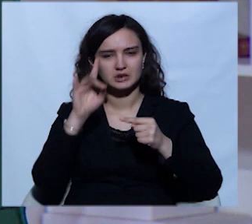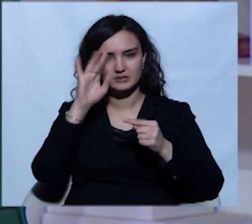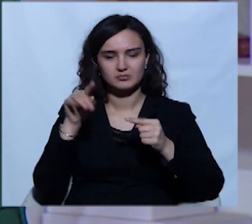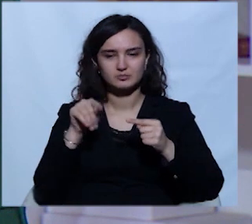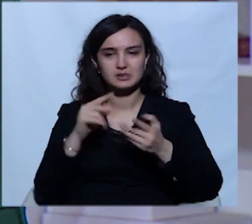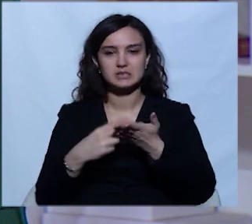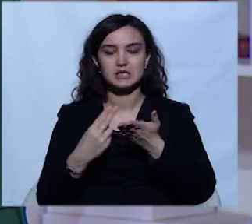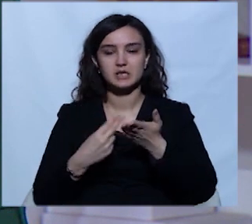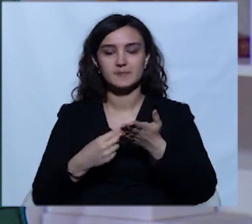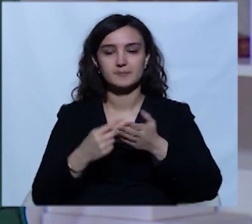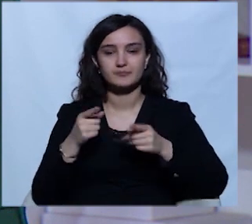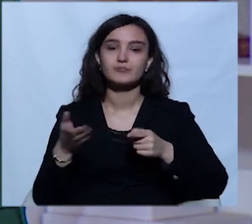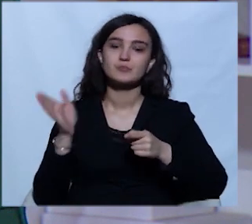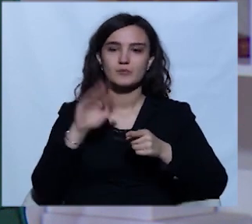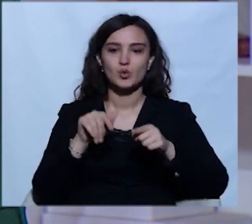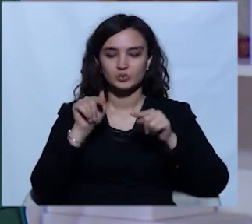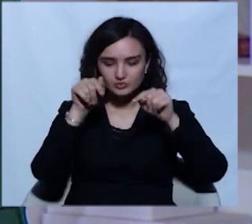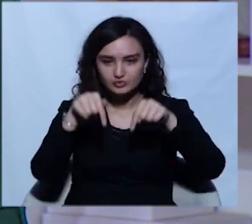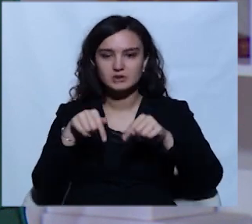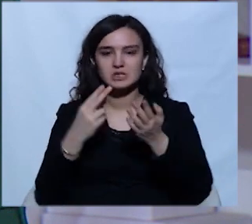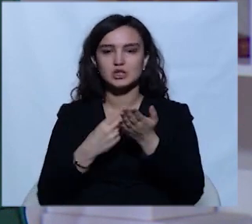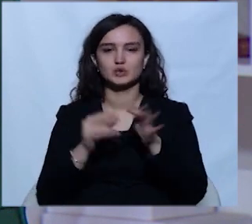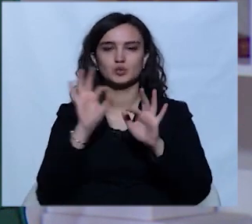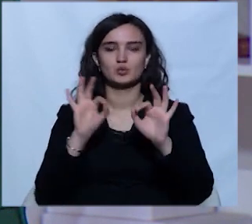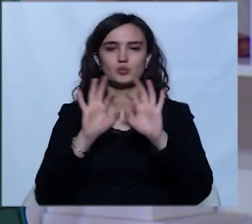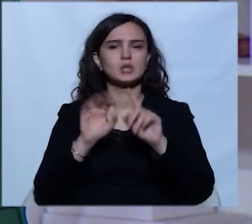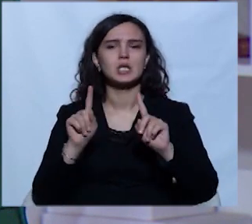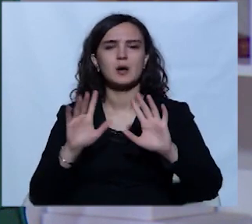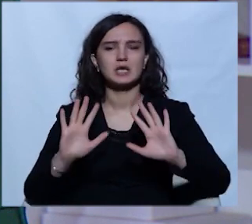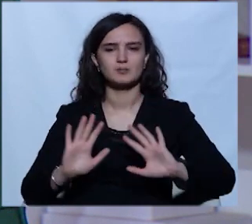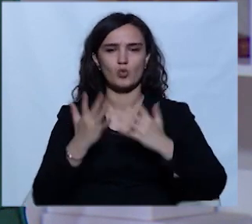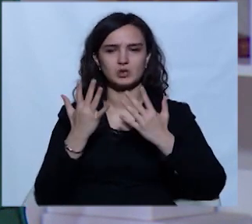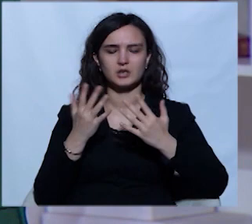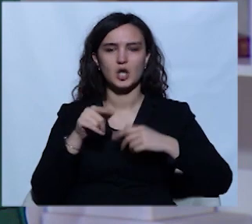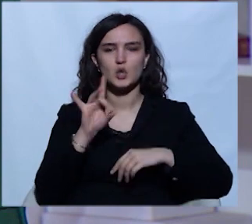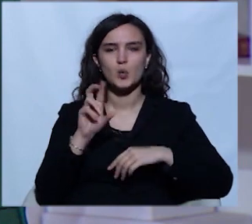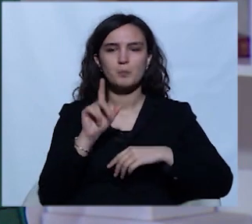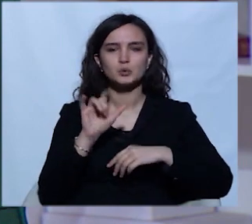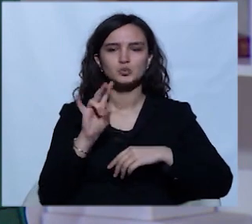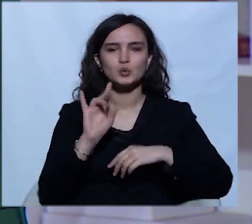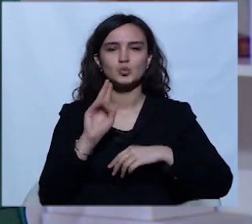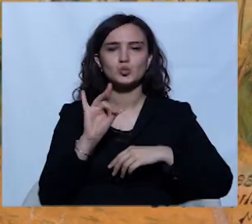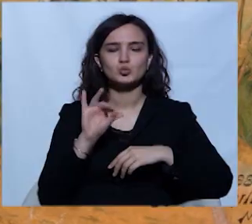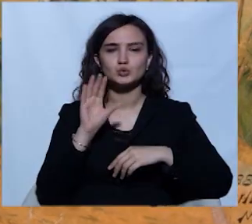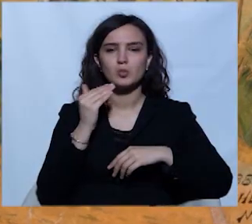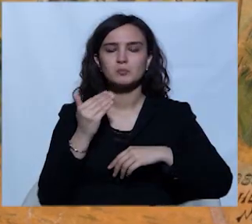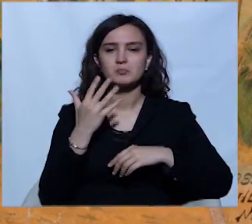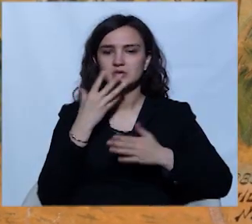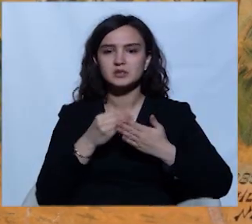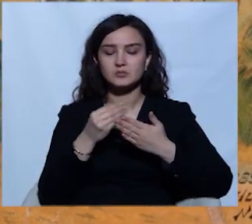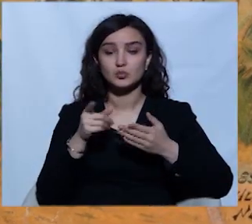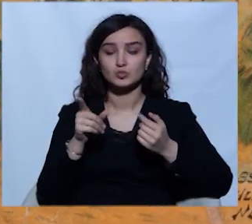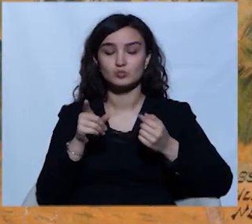is. So let's get into it and talk about what actually happens in Robinson Crusoe with our